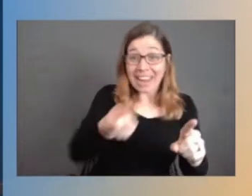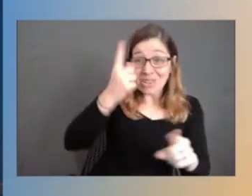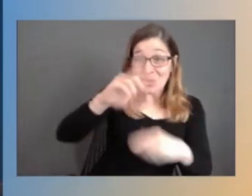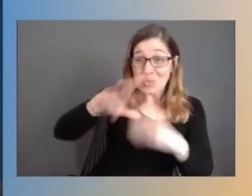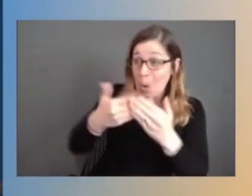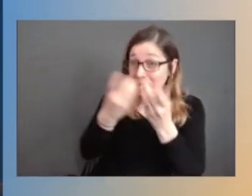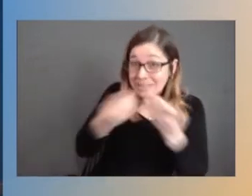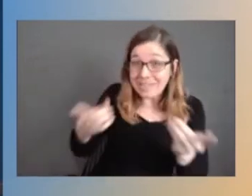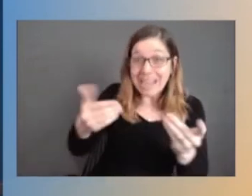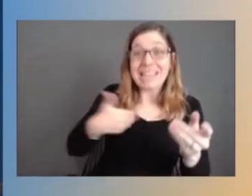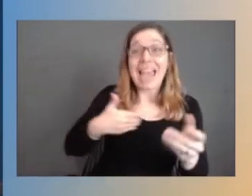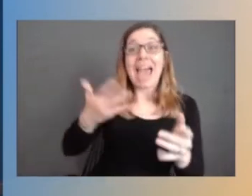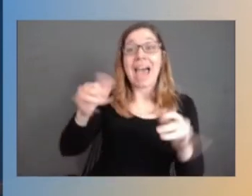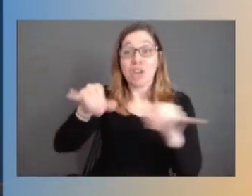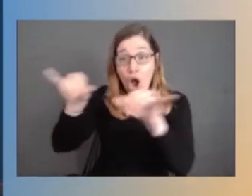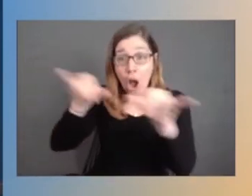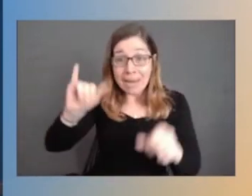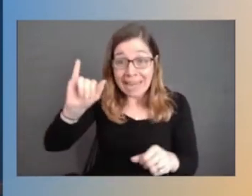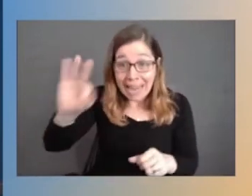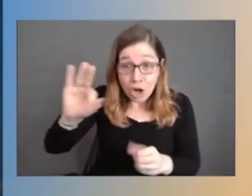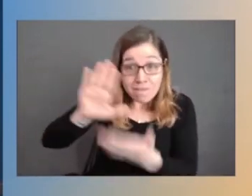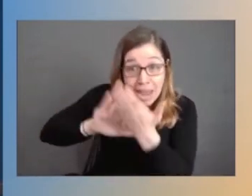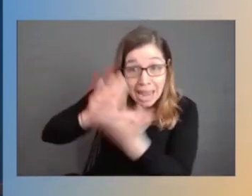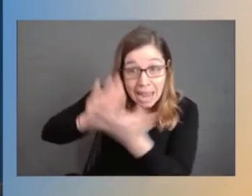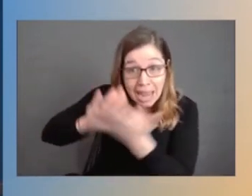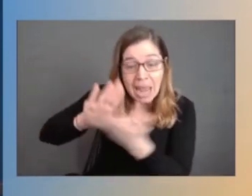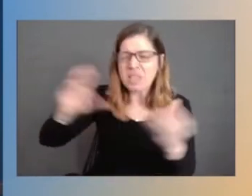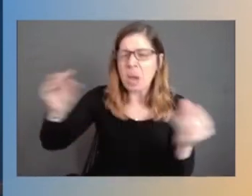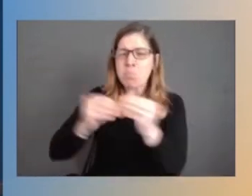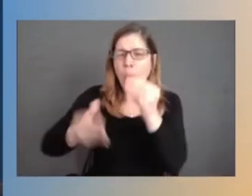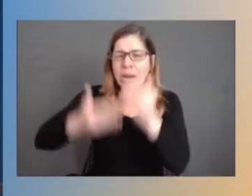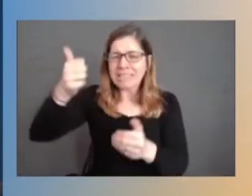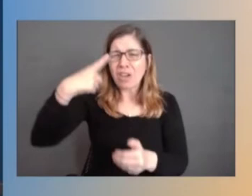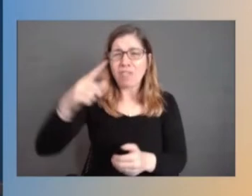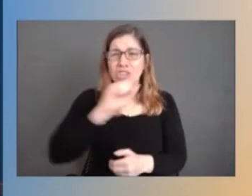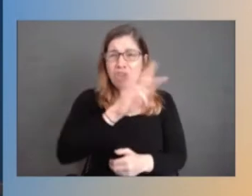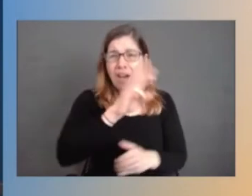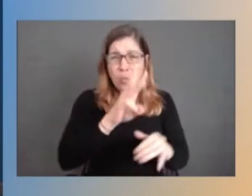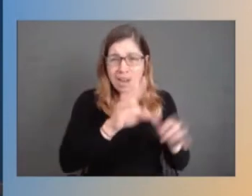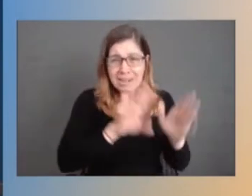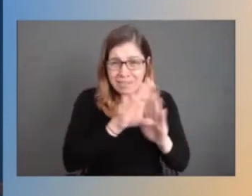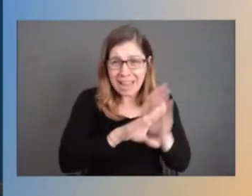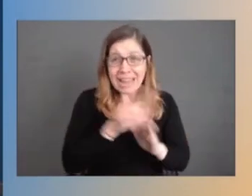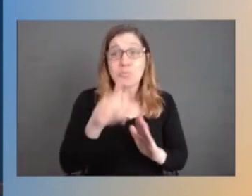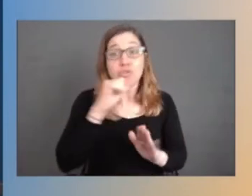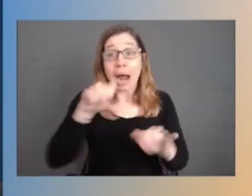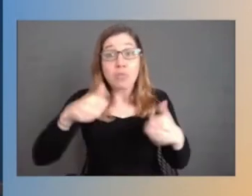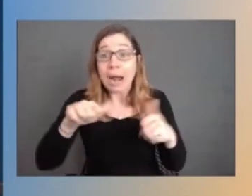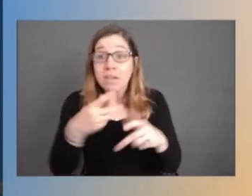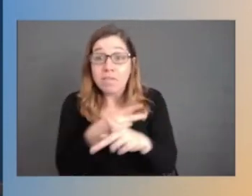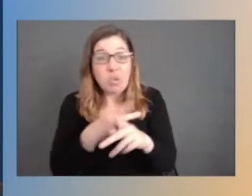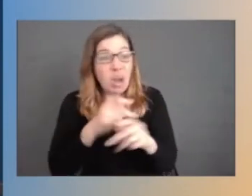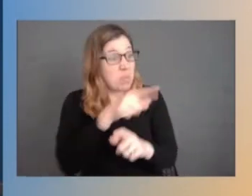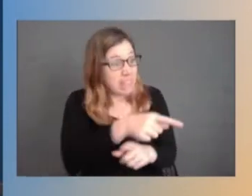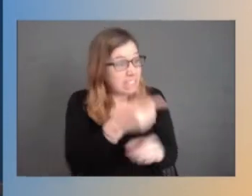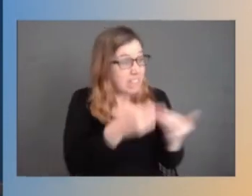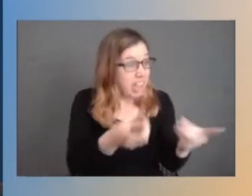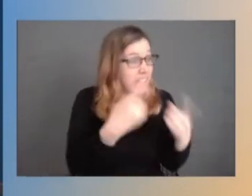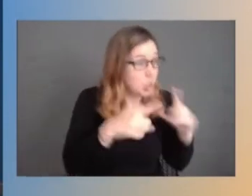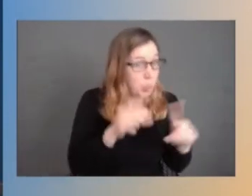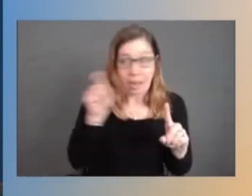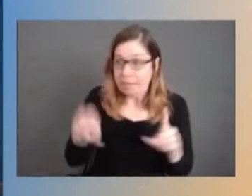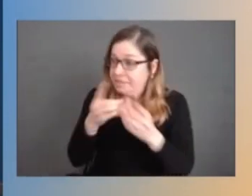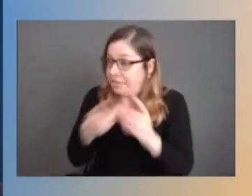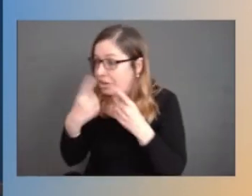common interfaces made it way easier for software developers, because you weren't trying to figure out, how do I get this device to work and this other device is totally